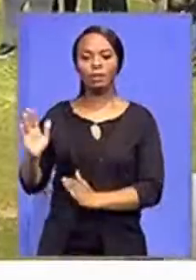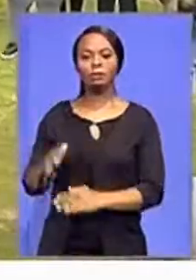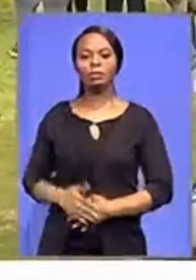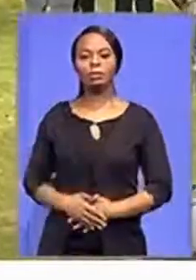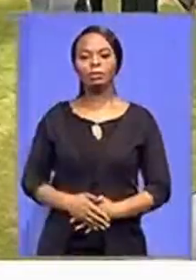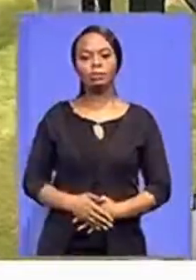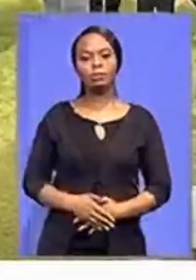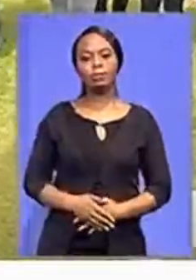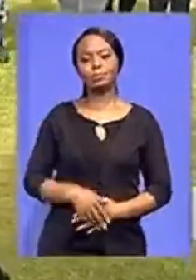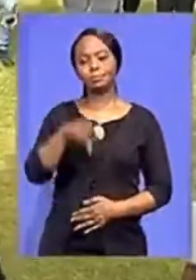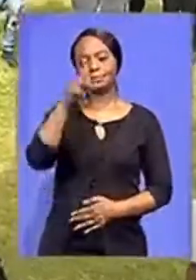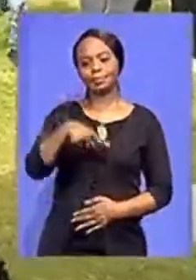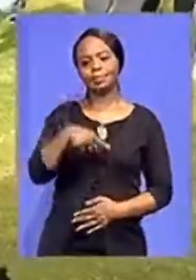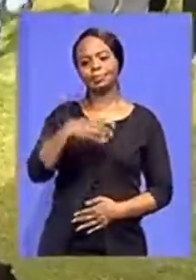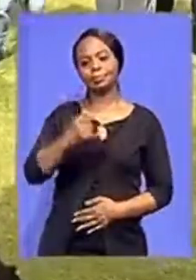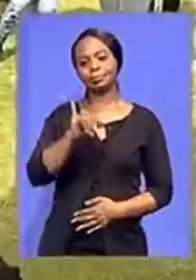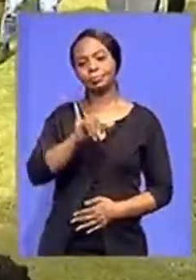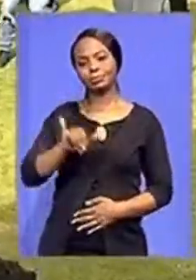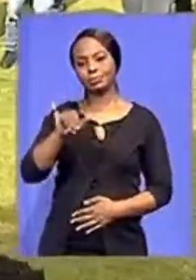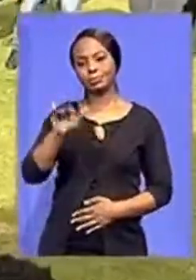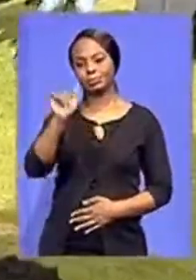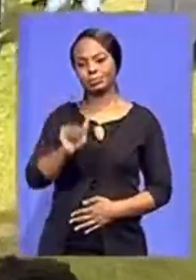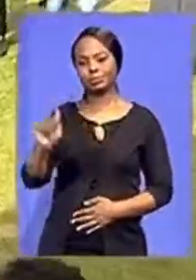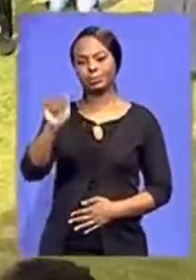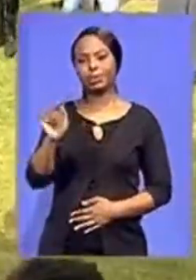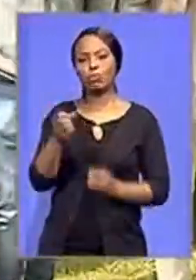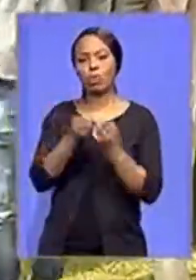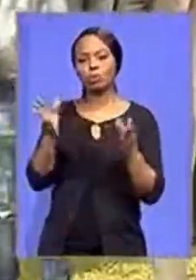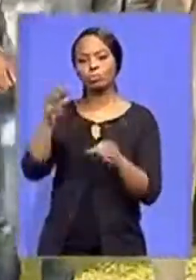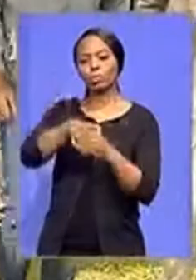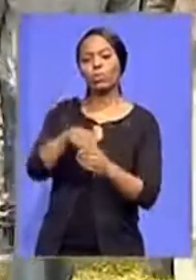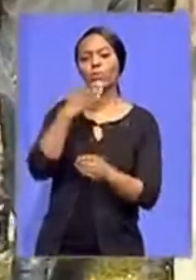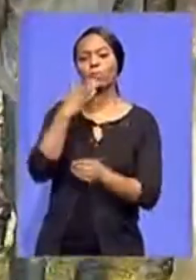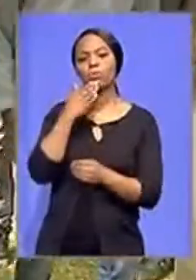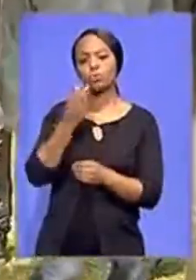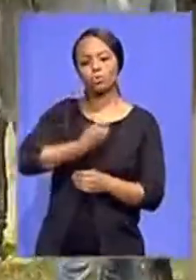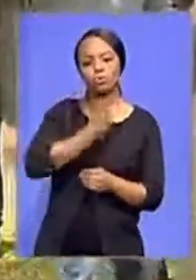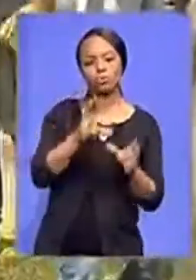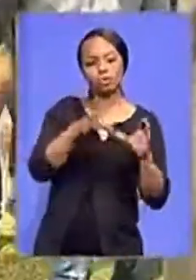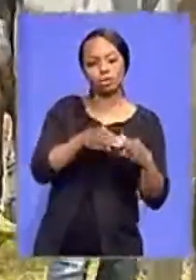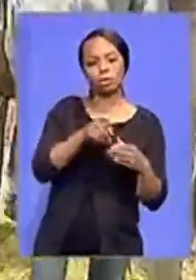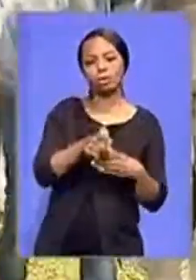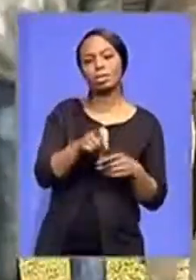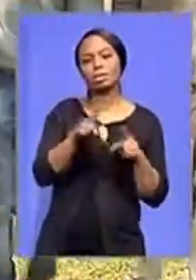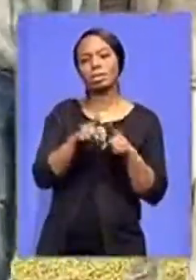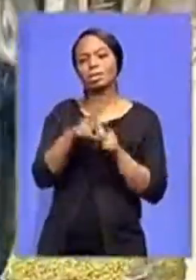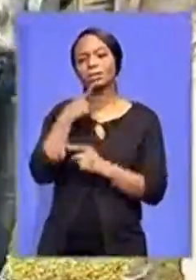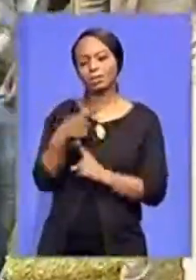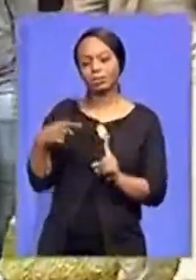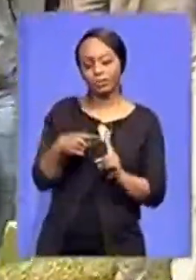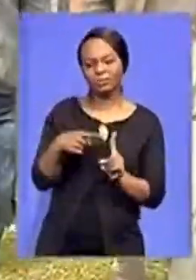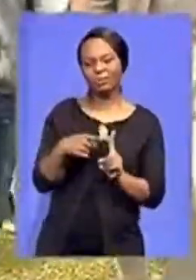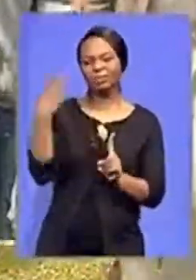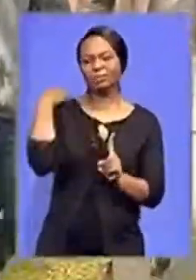Ka go le lengwe Progressive Youth Alliance ye bupiago ke Maloko a mokgatlo wa baswa wa makomonisi le ANC e nyaka gore Tona